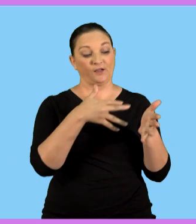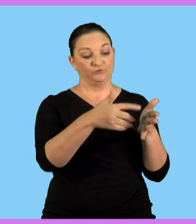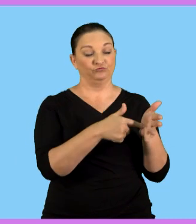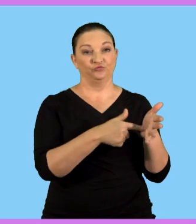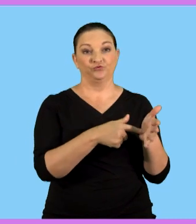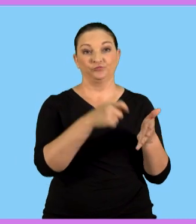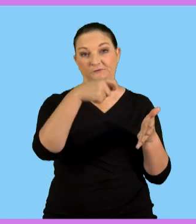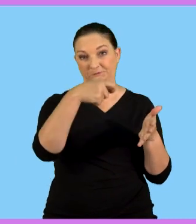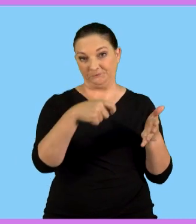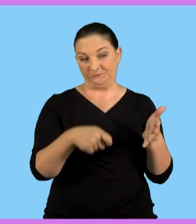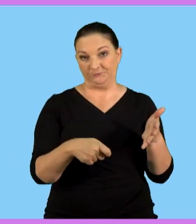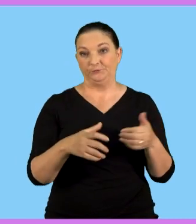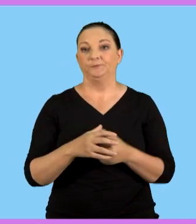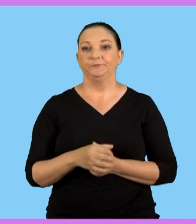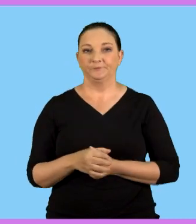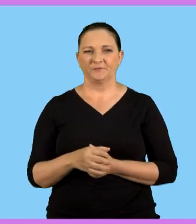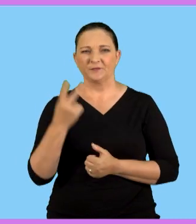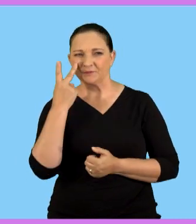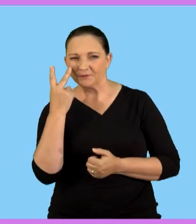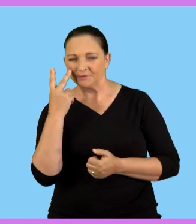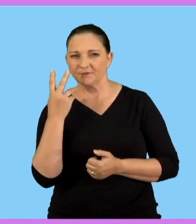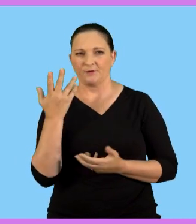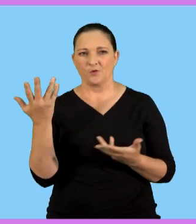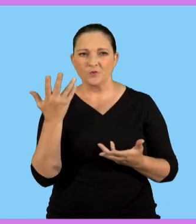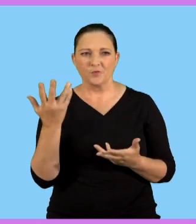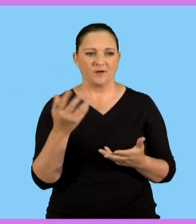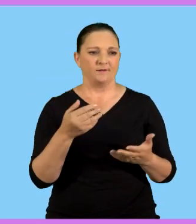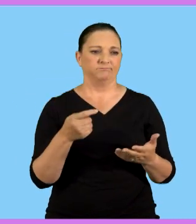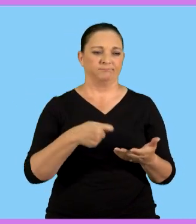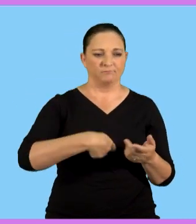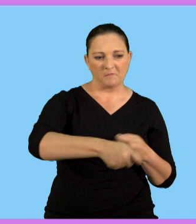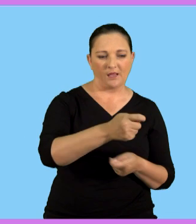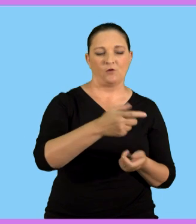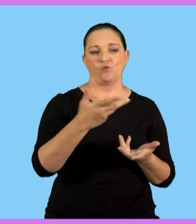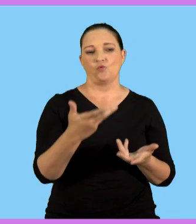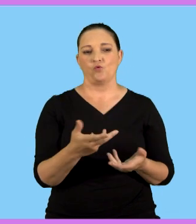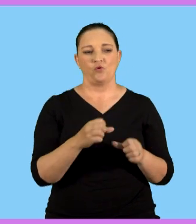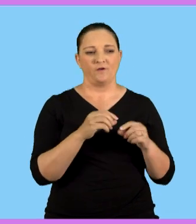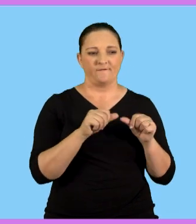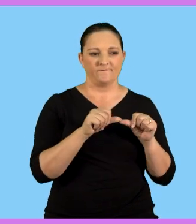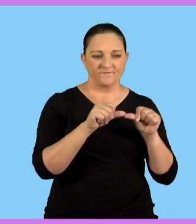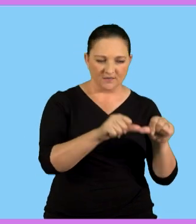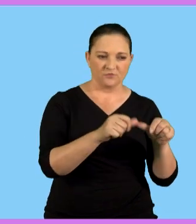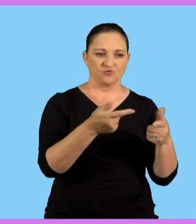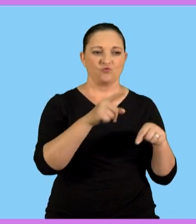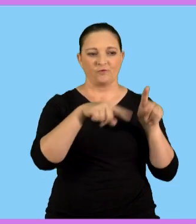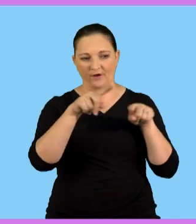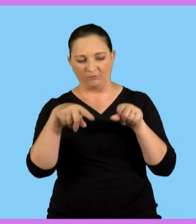Complete the table below. Same thing. Let's tick whether the expense is fixed, variable, or